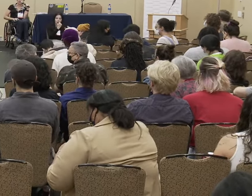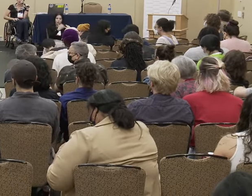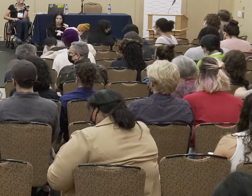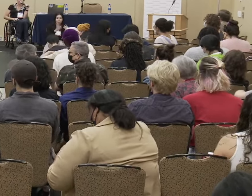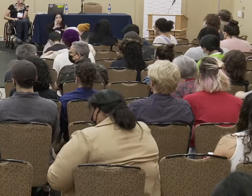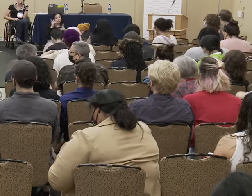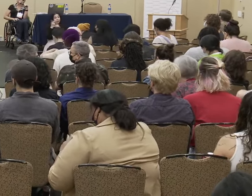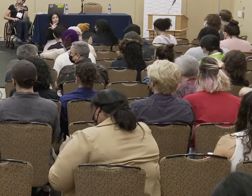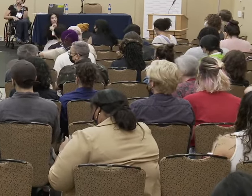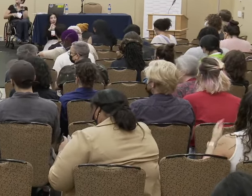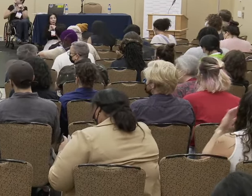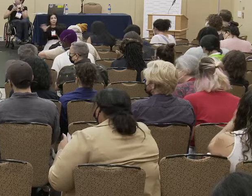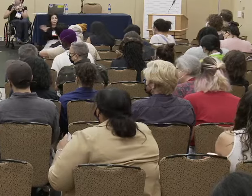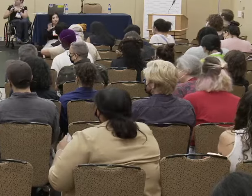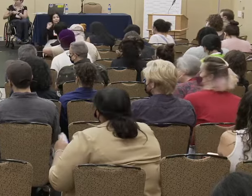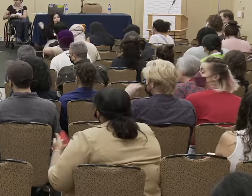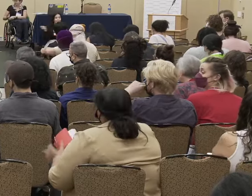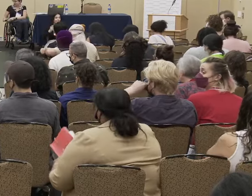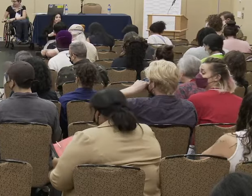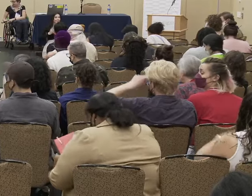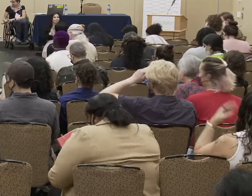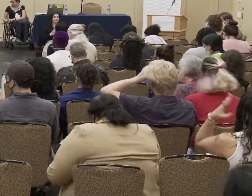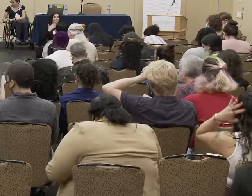to do and how to change the world. Thank you.